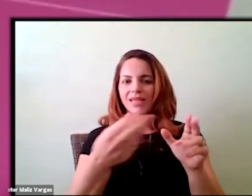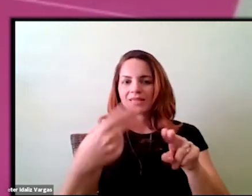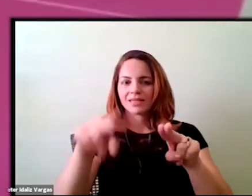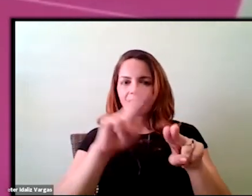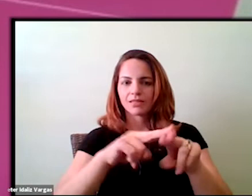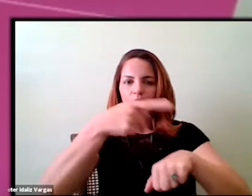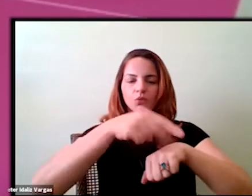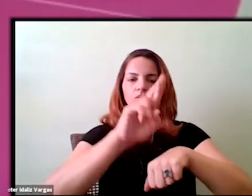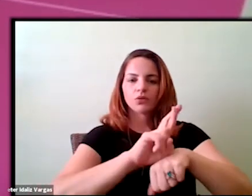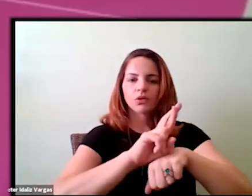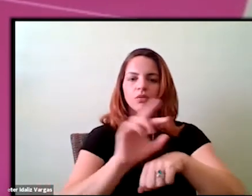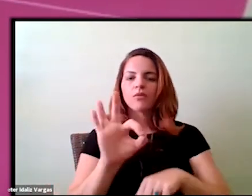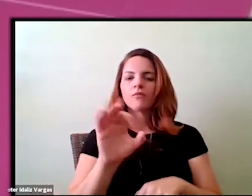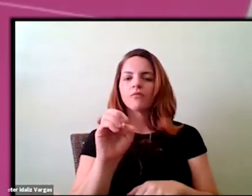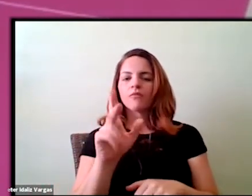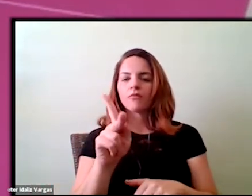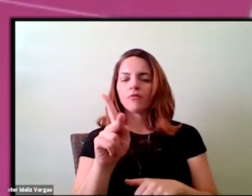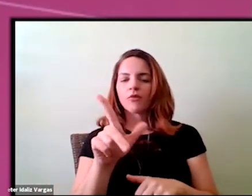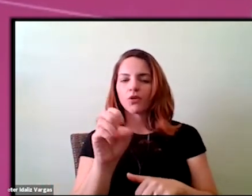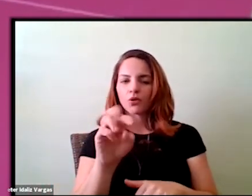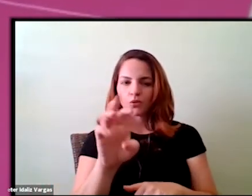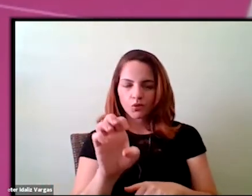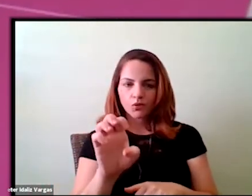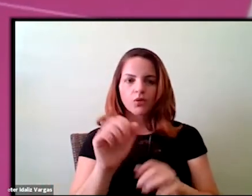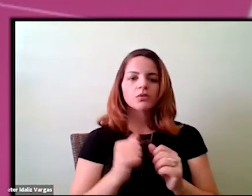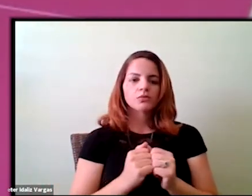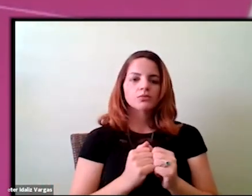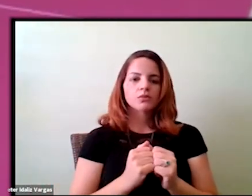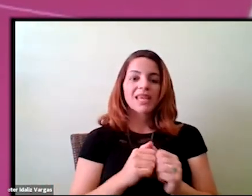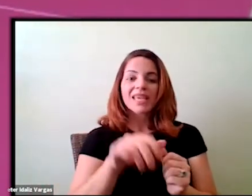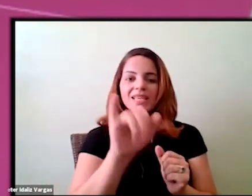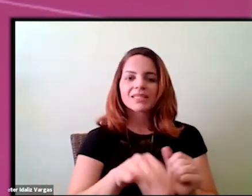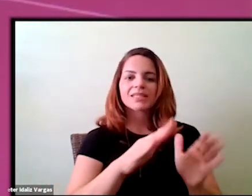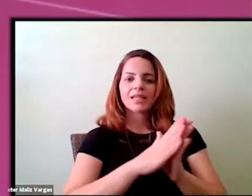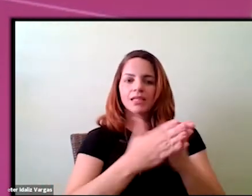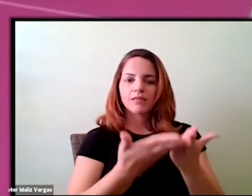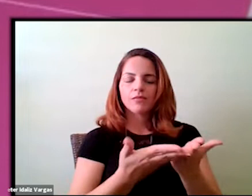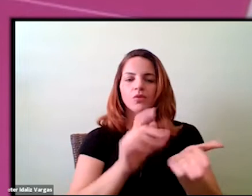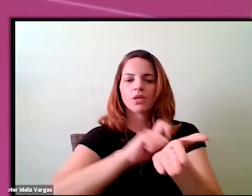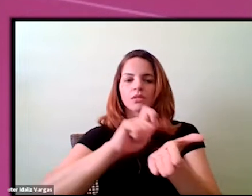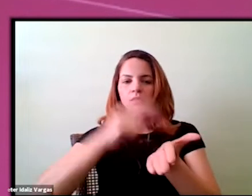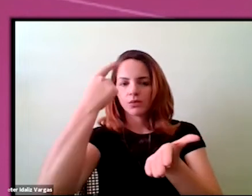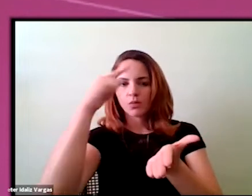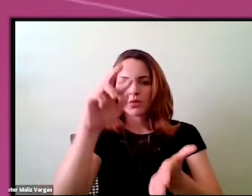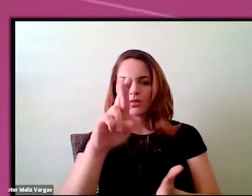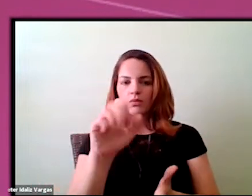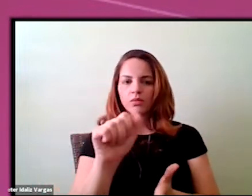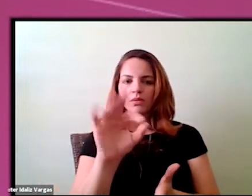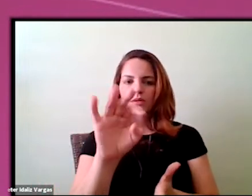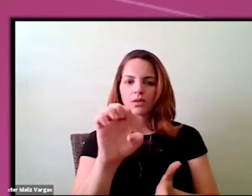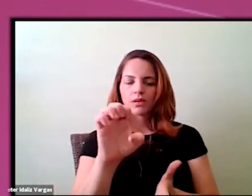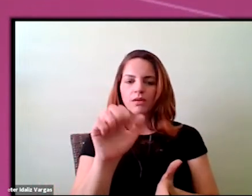Race and Nation in Puerto Rican Folklore, Franz Boas and John Alden Mason in Puerto Rico. And this is by Rafael